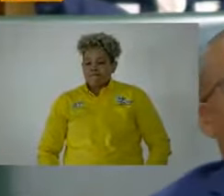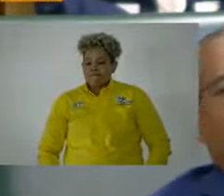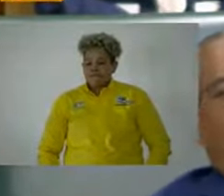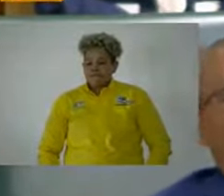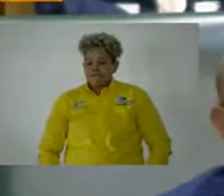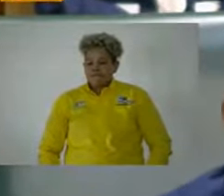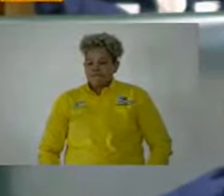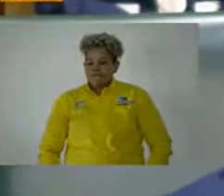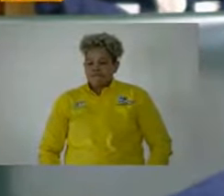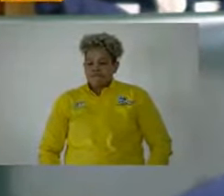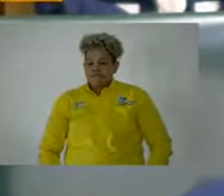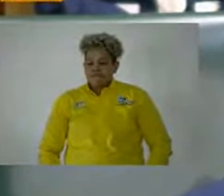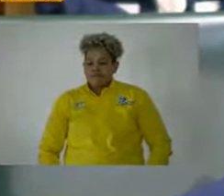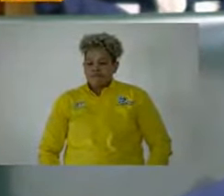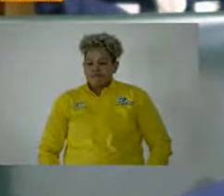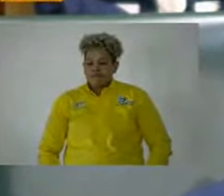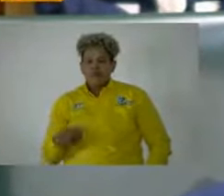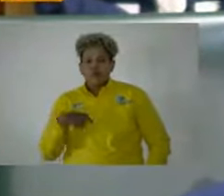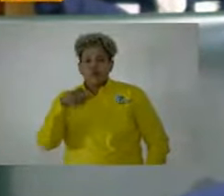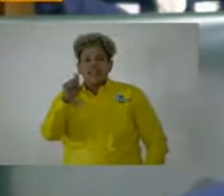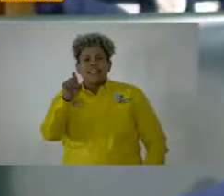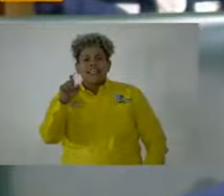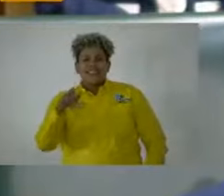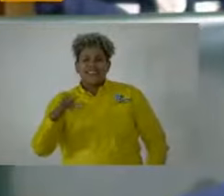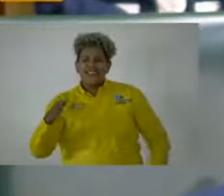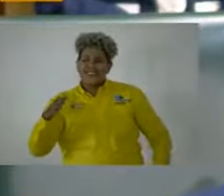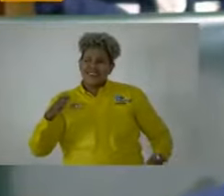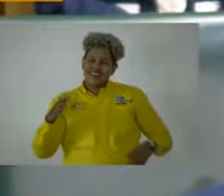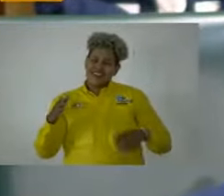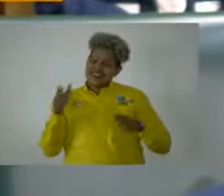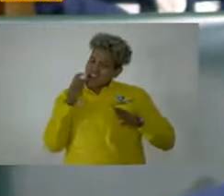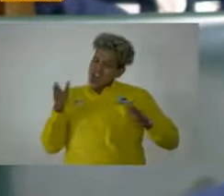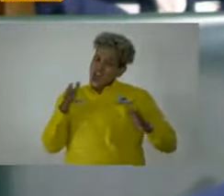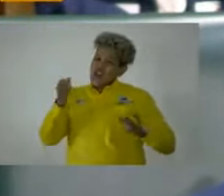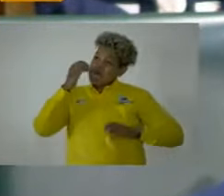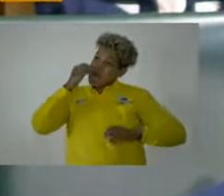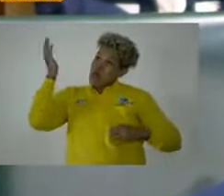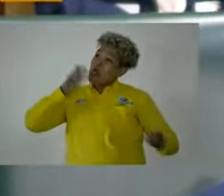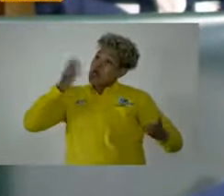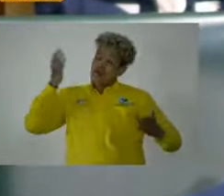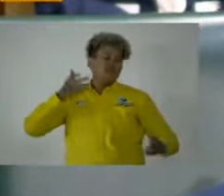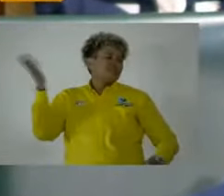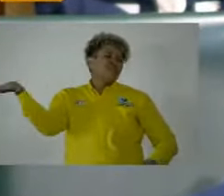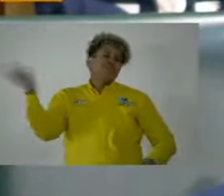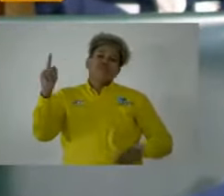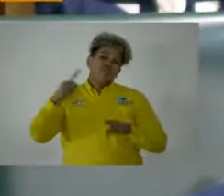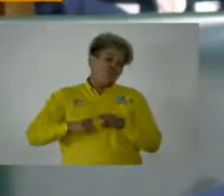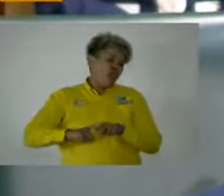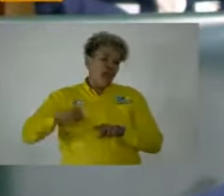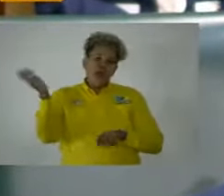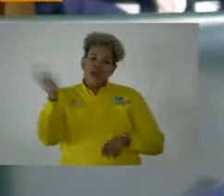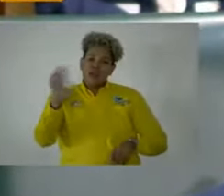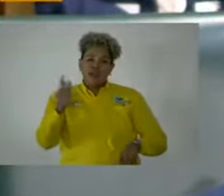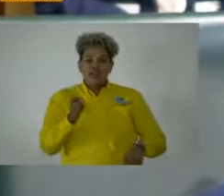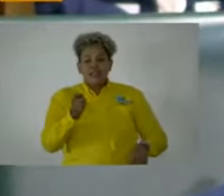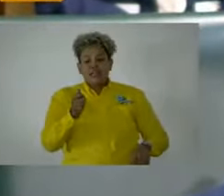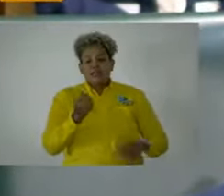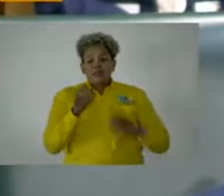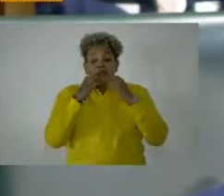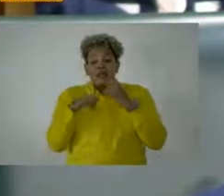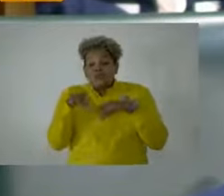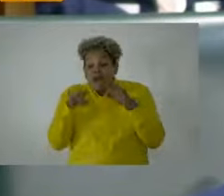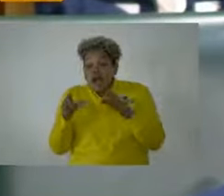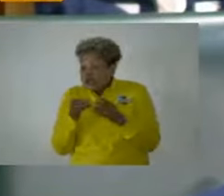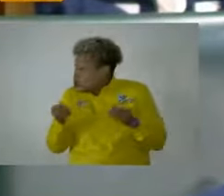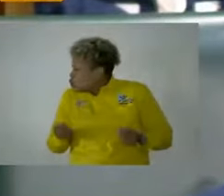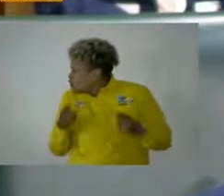And we need to discourage over-reliance on food imports. It takes a little care to find